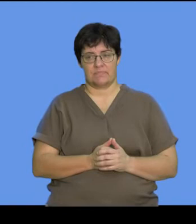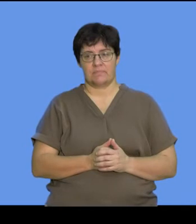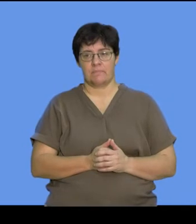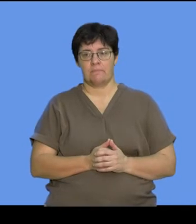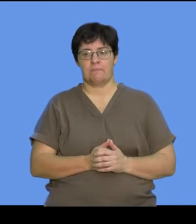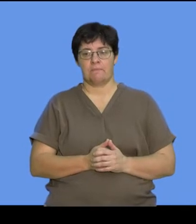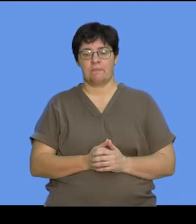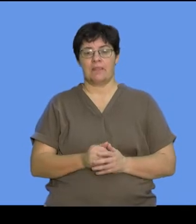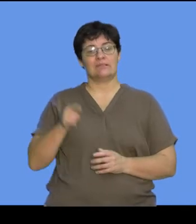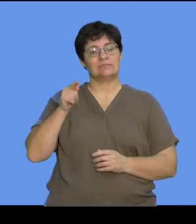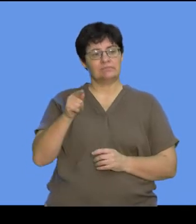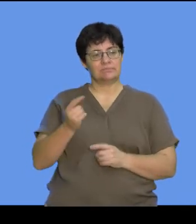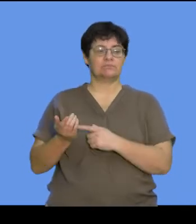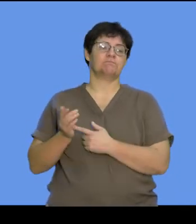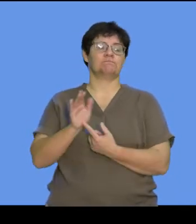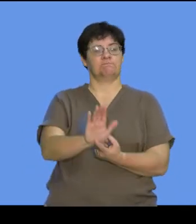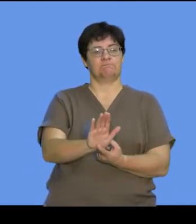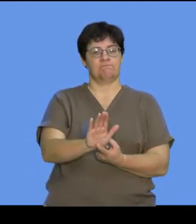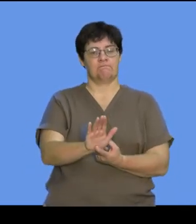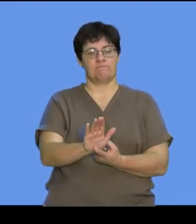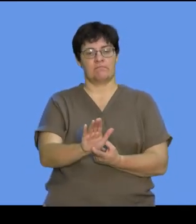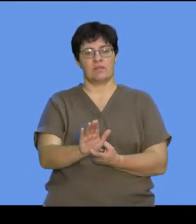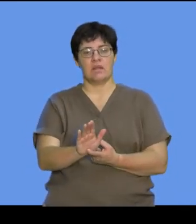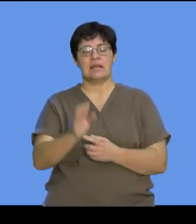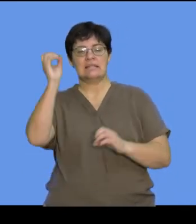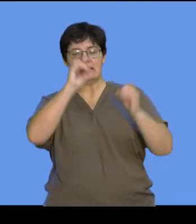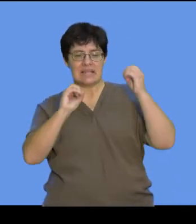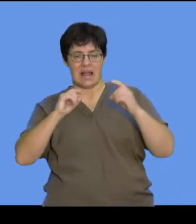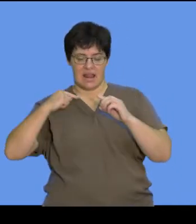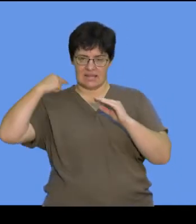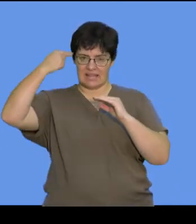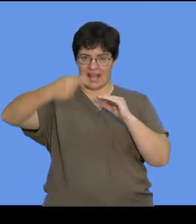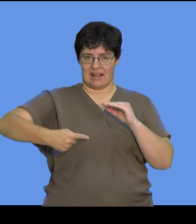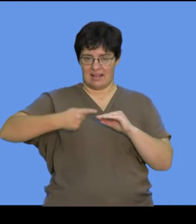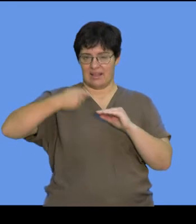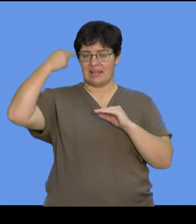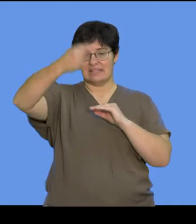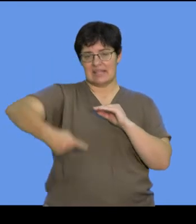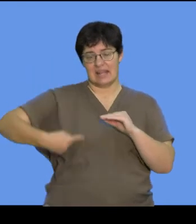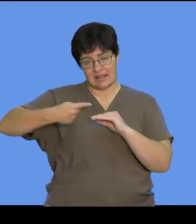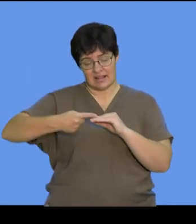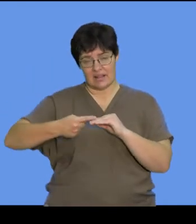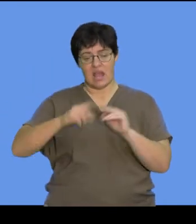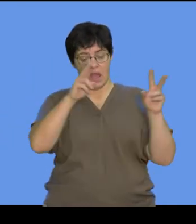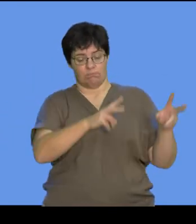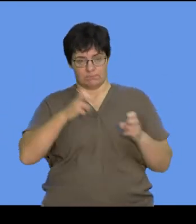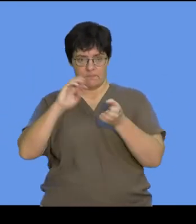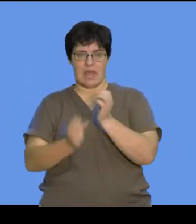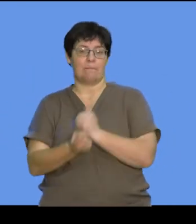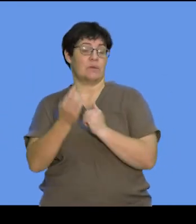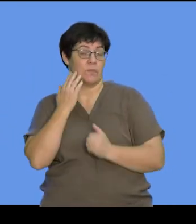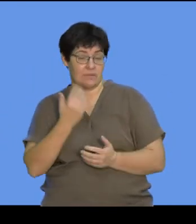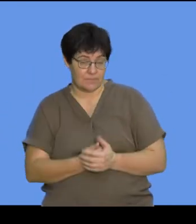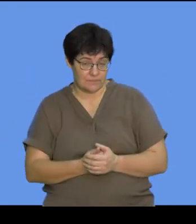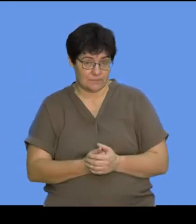Right. So this is an illustration of when in the cell cycle this process of DNA replication occurs. We know